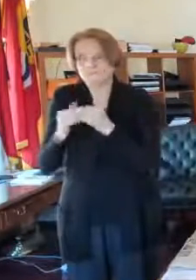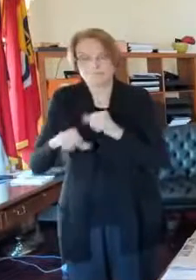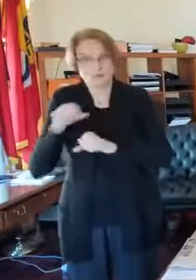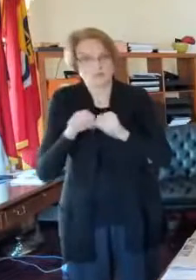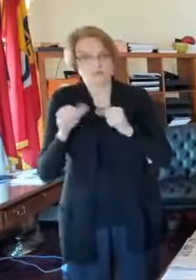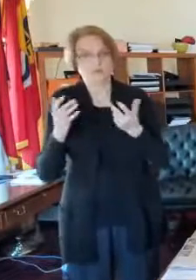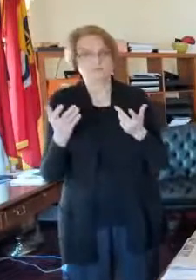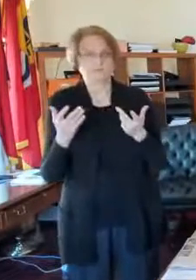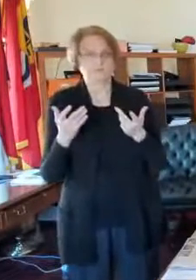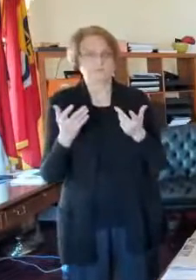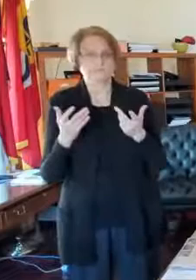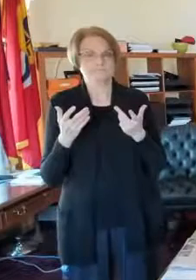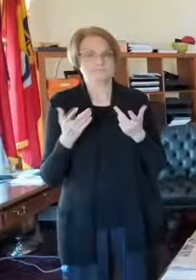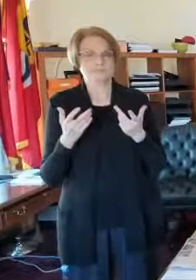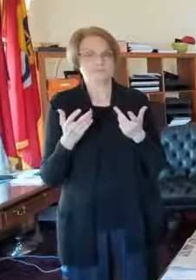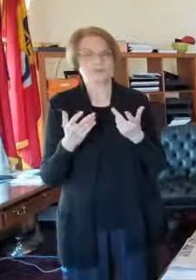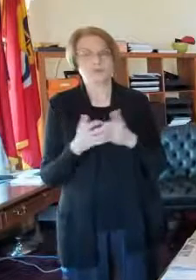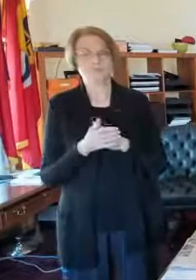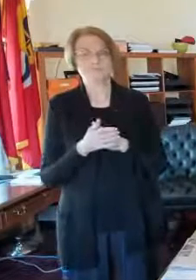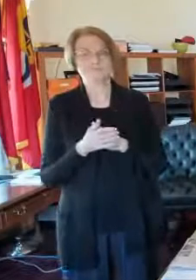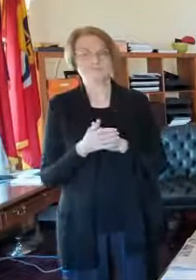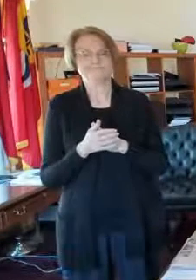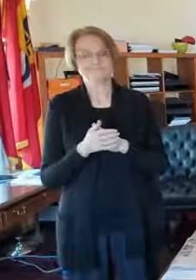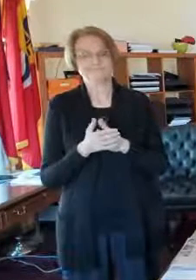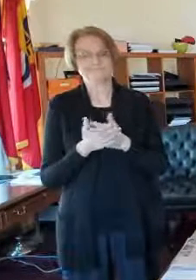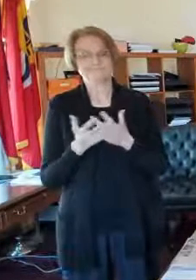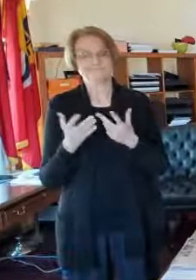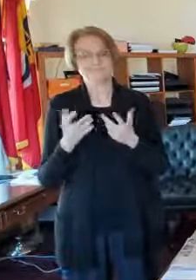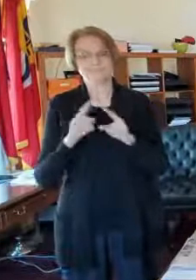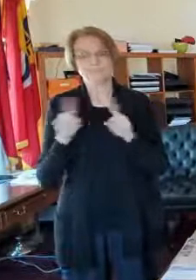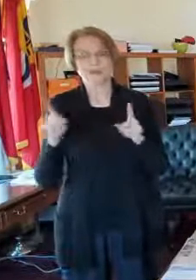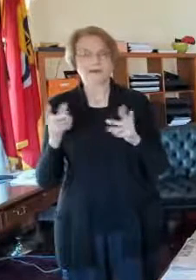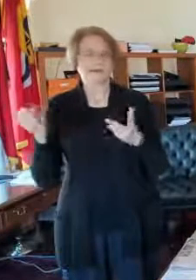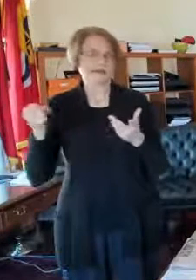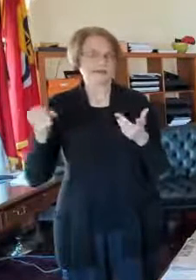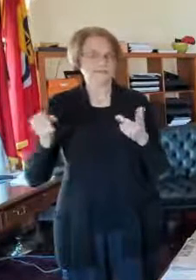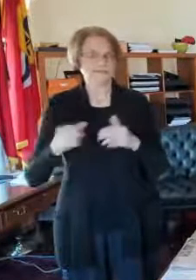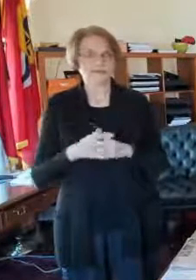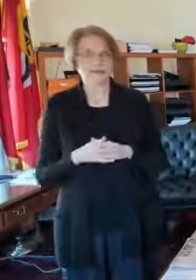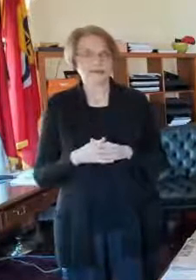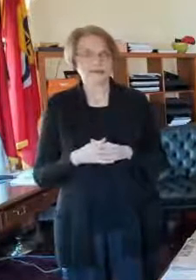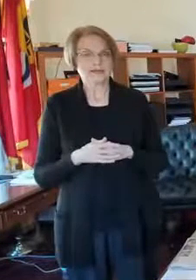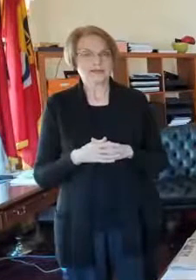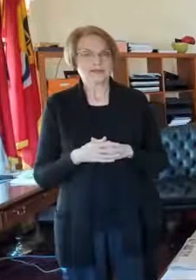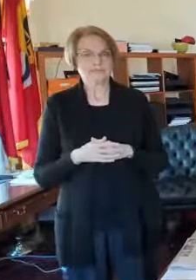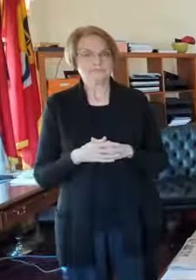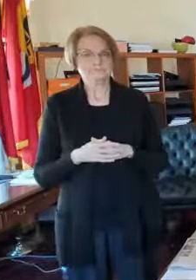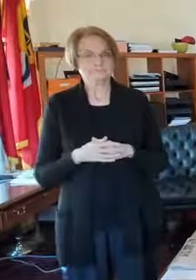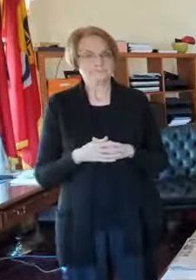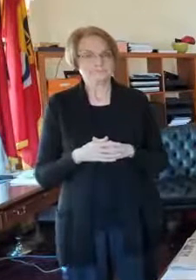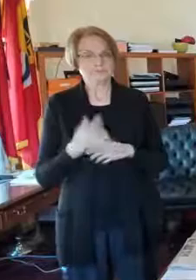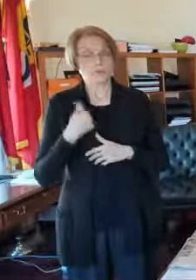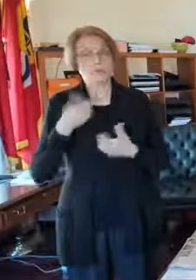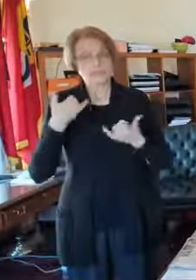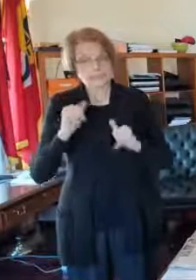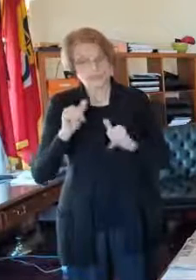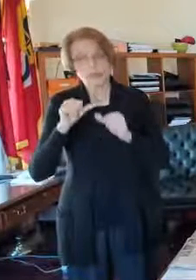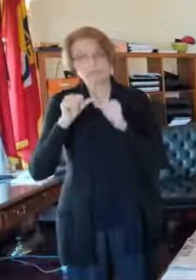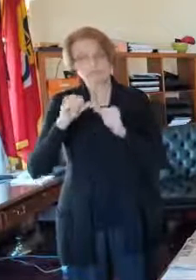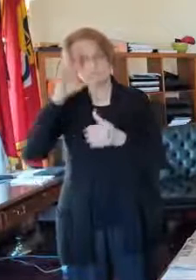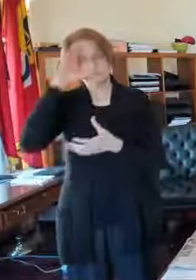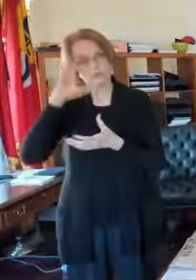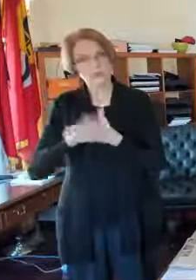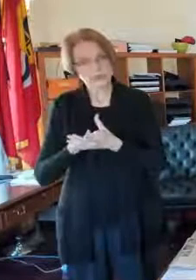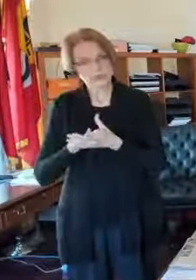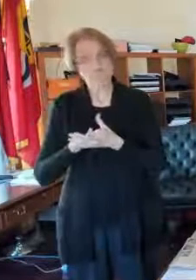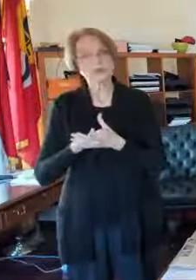these are number of cases. But yeah, and we still believe that